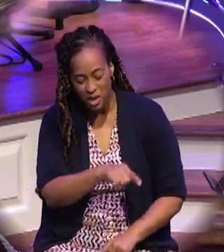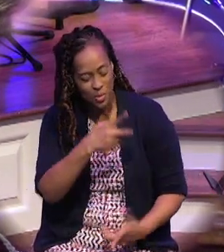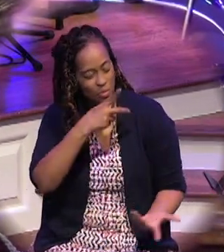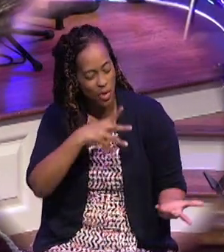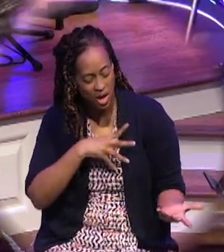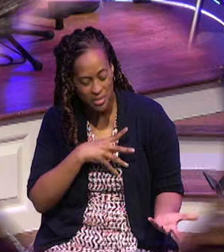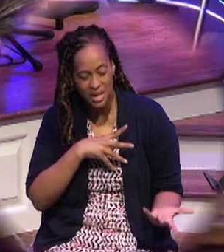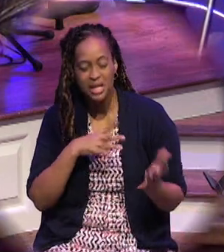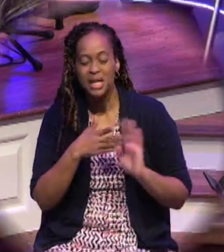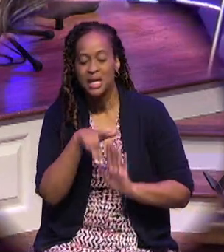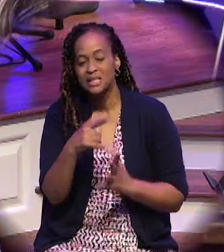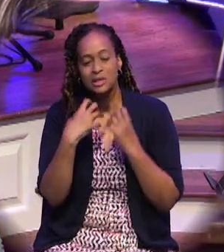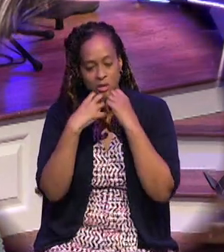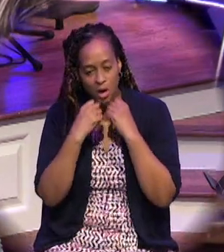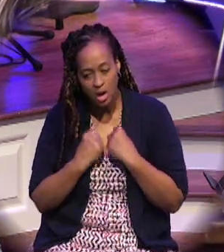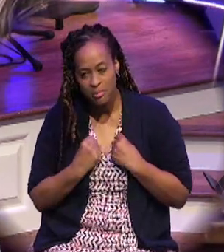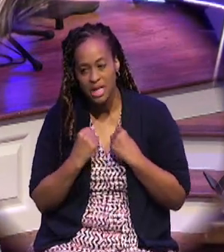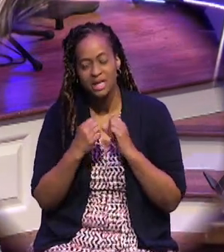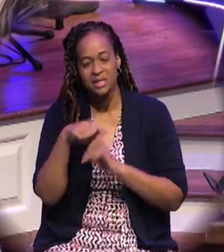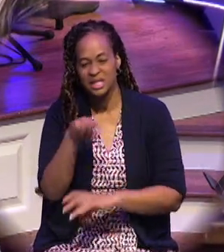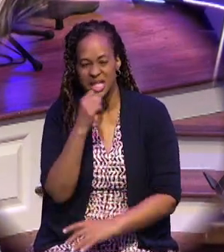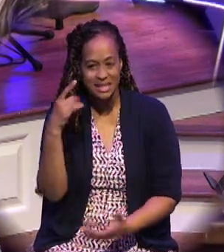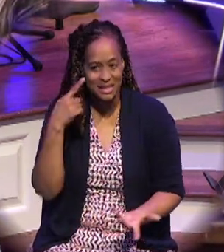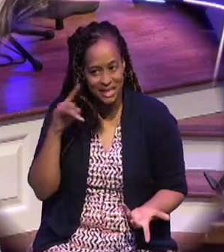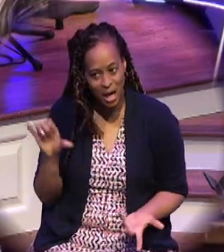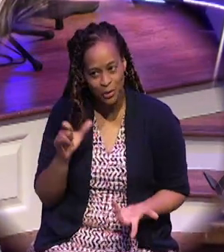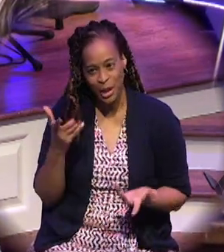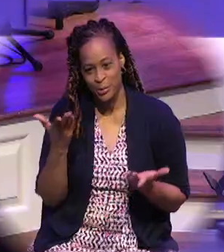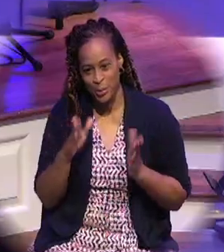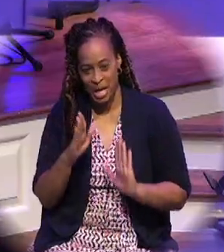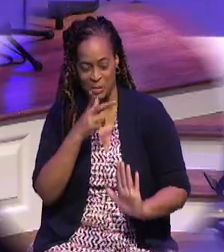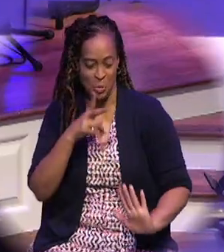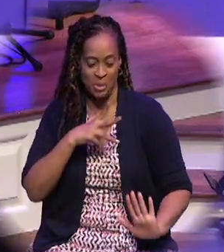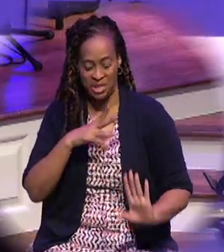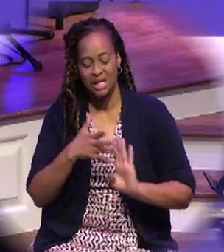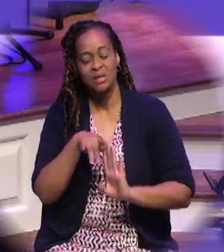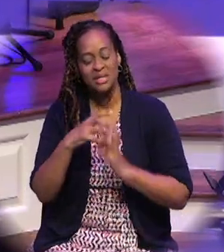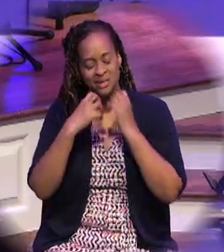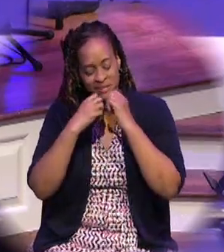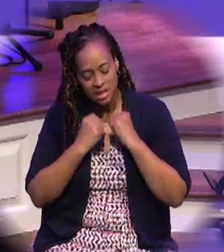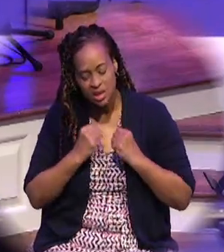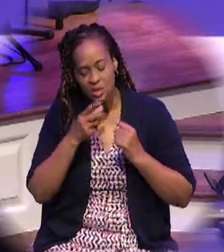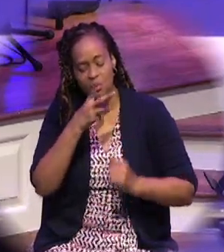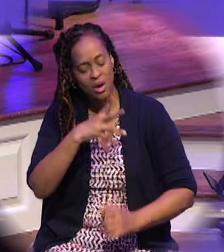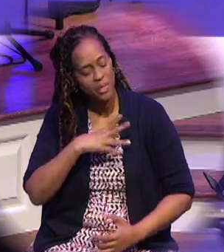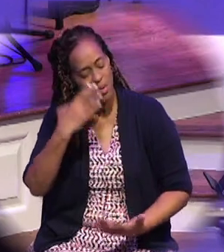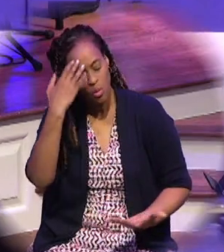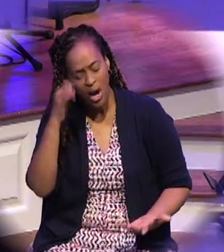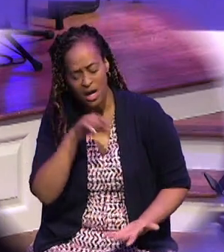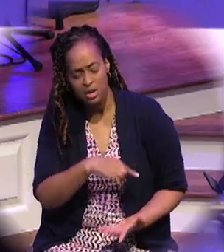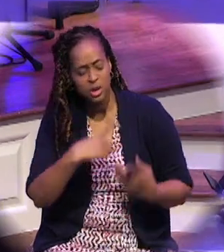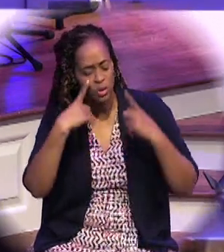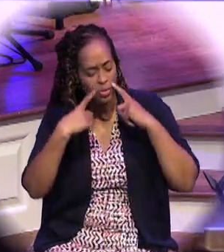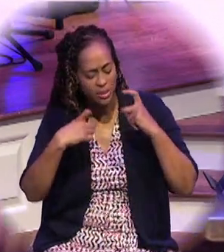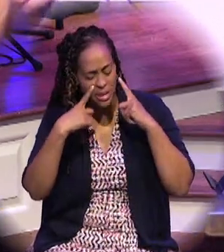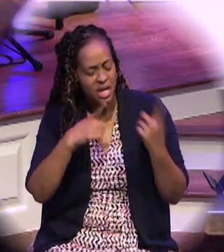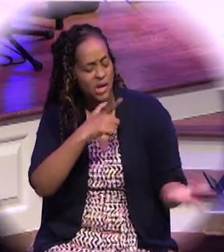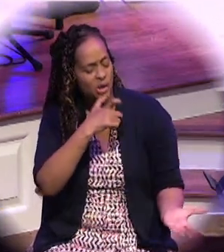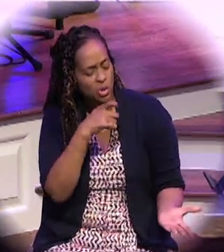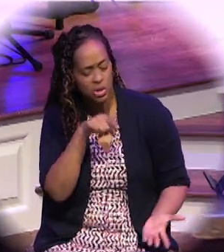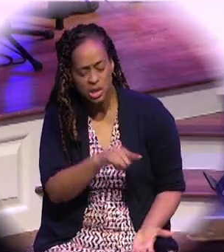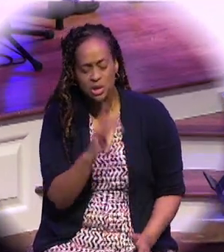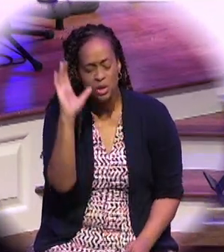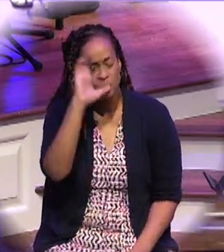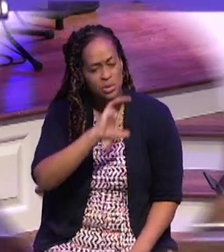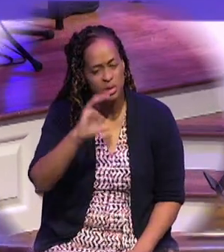it's a term of endearment in that language. It doesn't sound that way to us, but we might say, dear woman, why are you weeping? Who is it that you